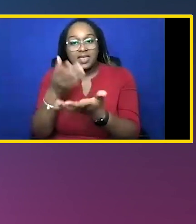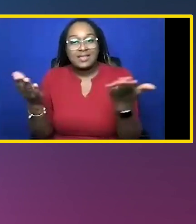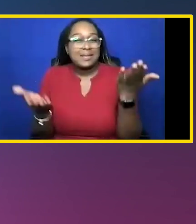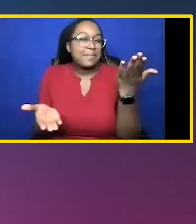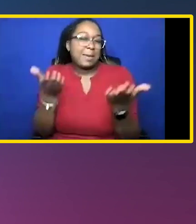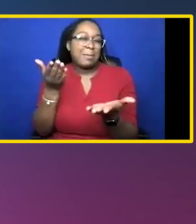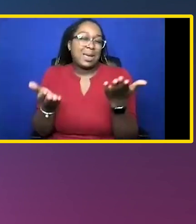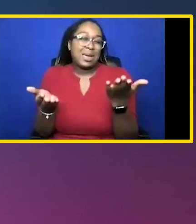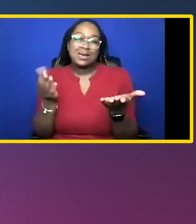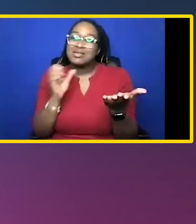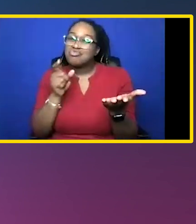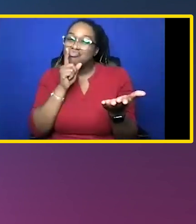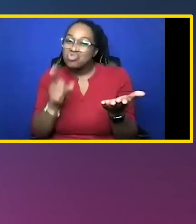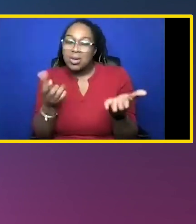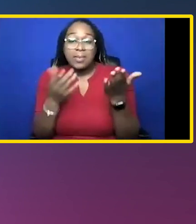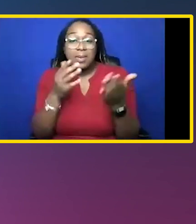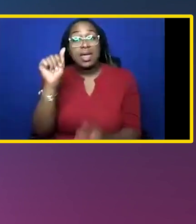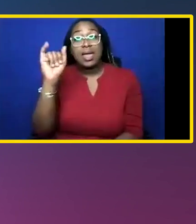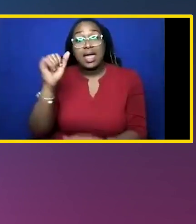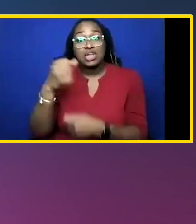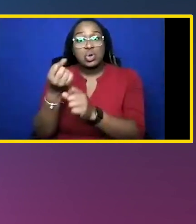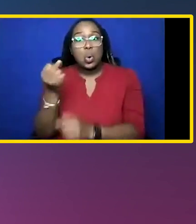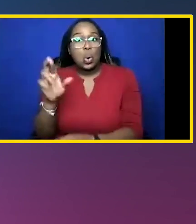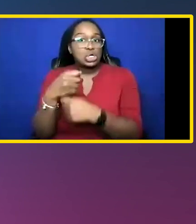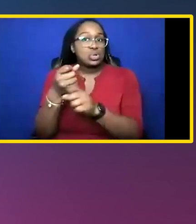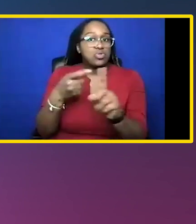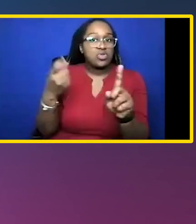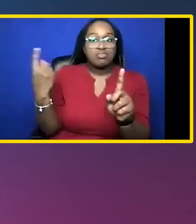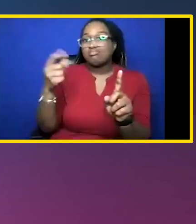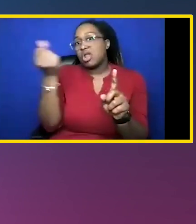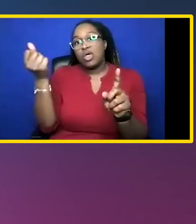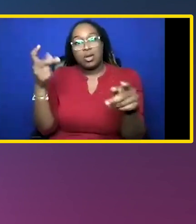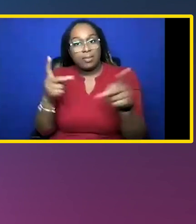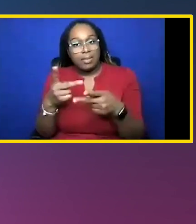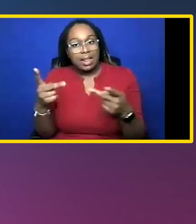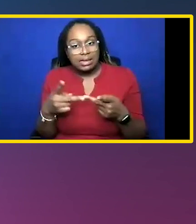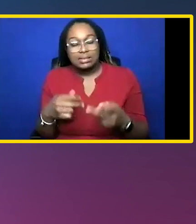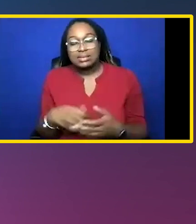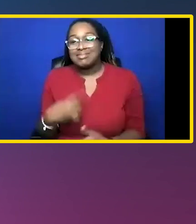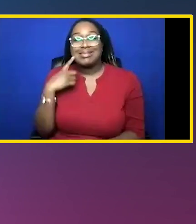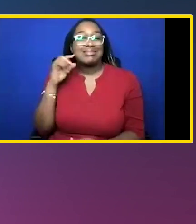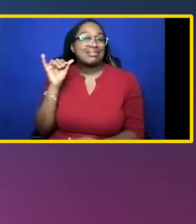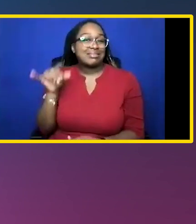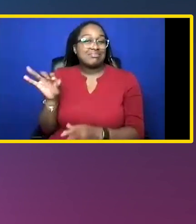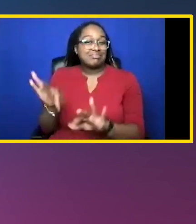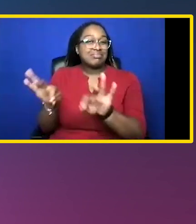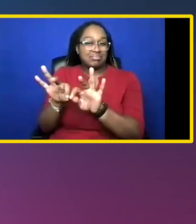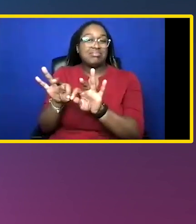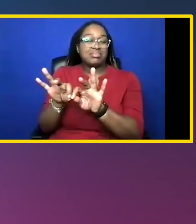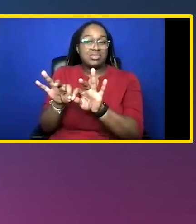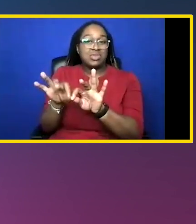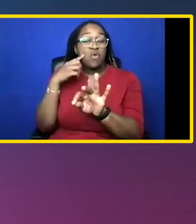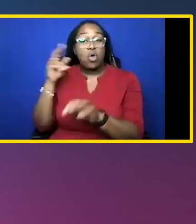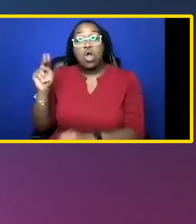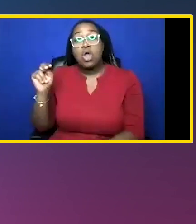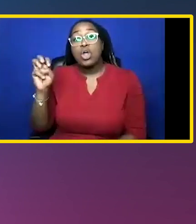might not be real or maybe AI generated or being generated from somewhere else. I think that is key in a